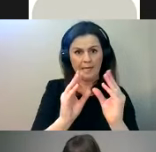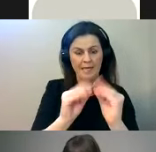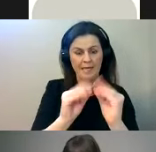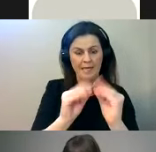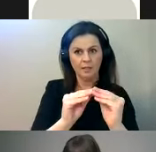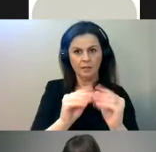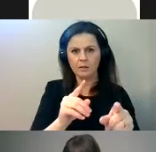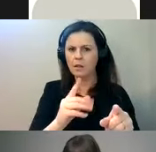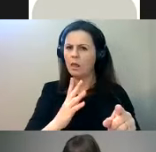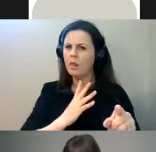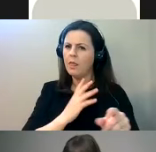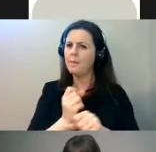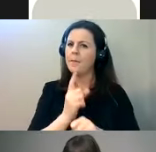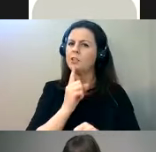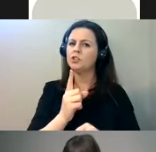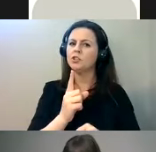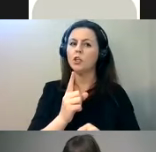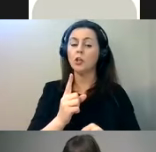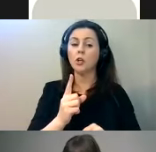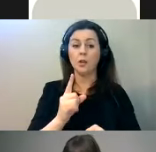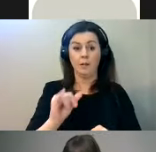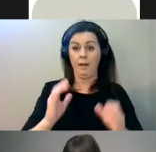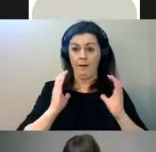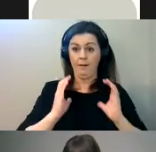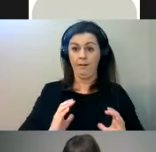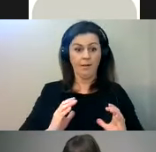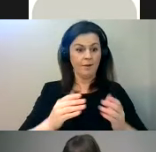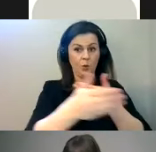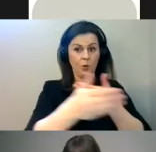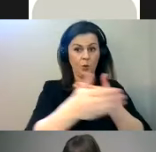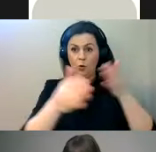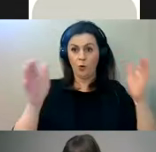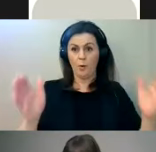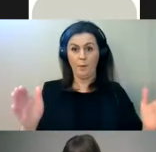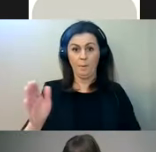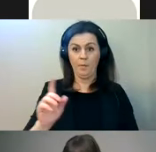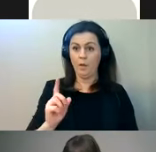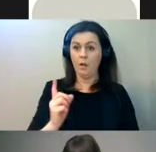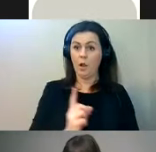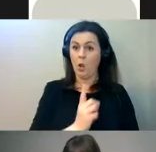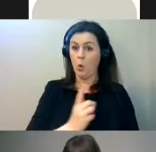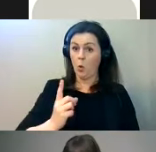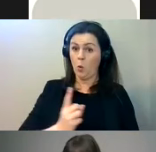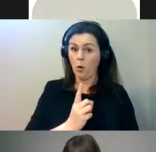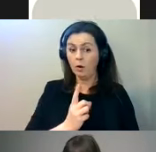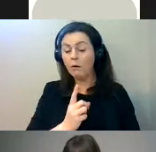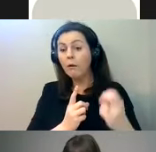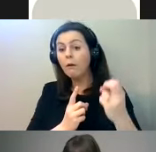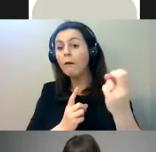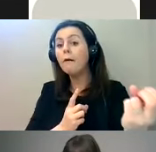an individual with the client in the same room during the video conference? I have actually seen